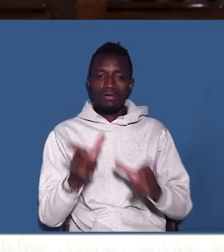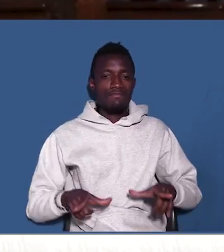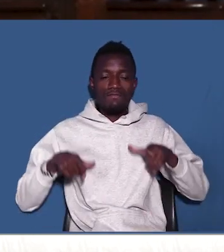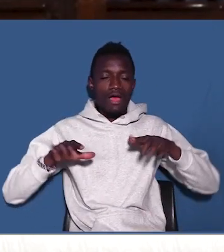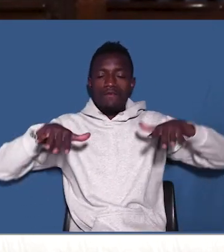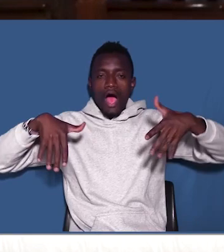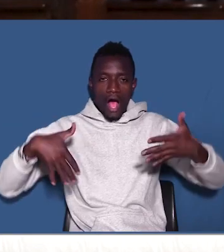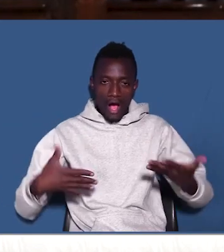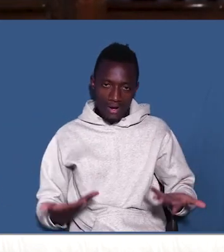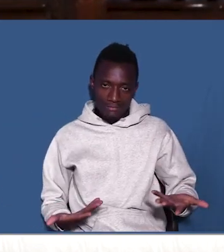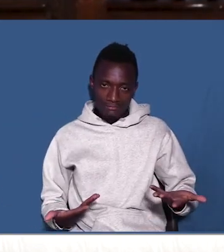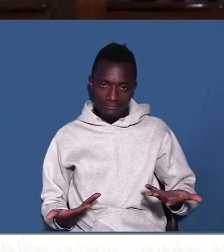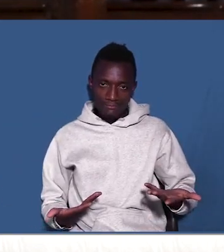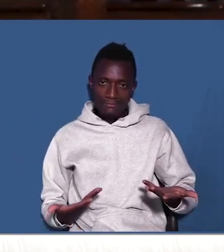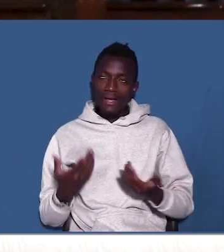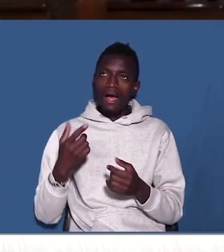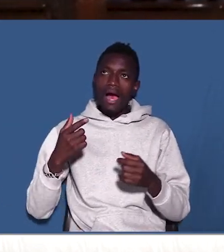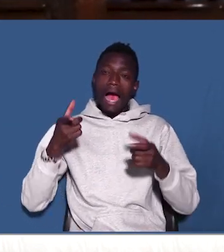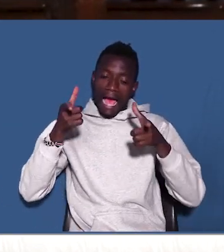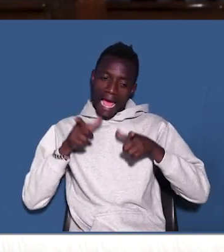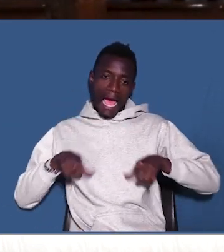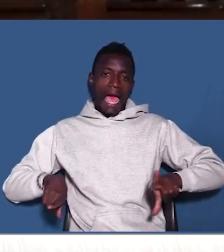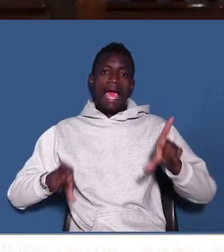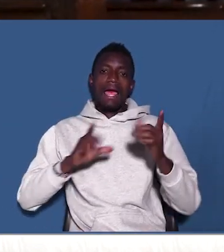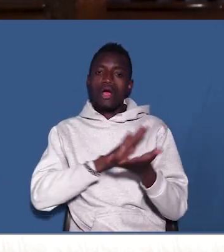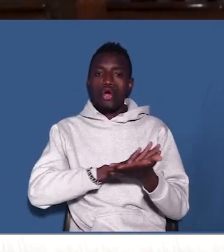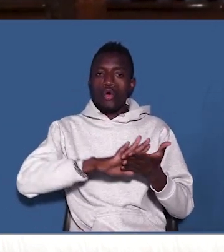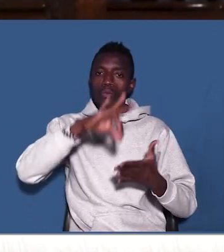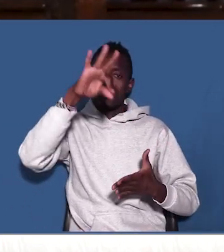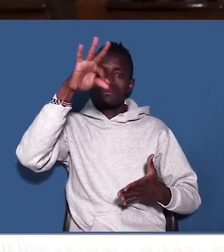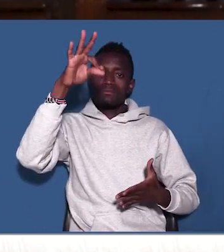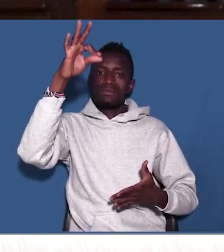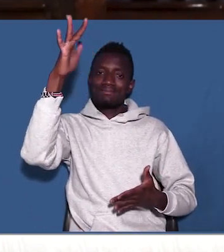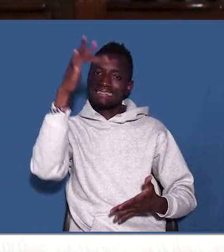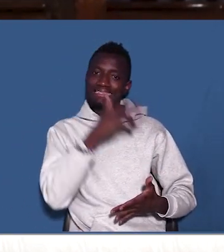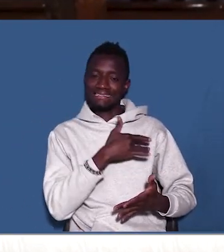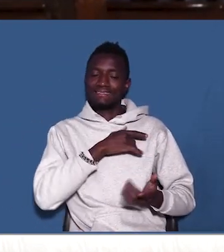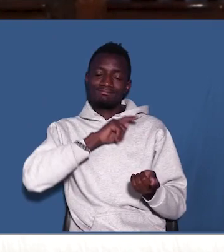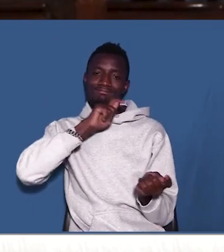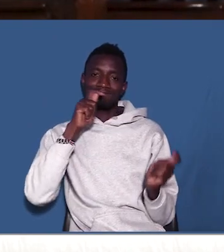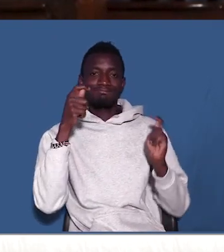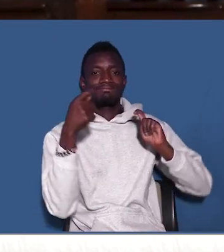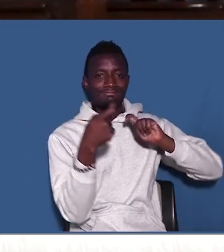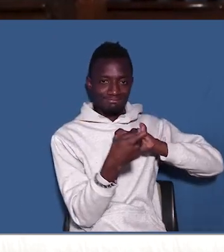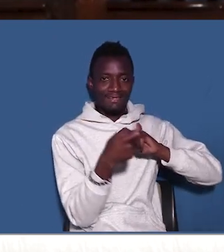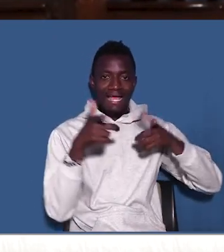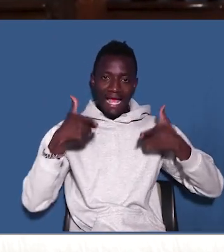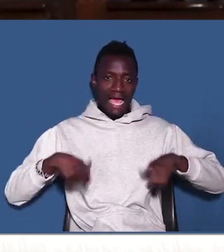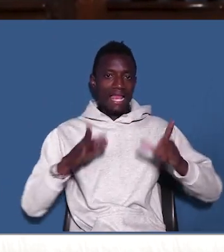life so that Jesus can be master and savior and